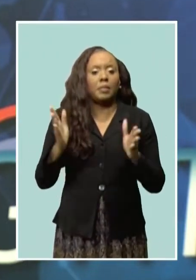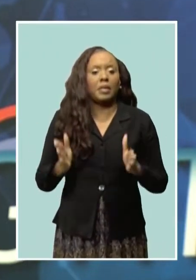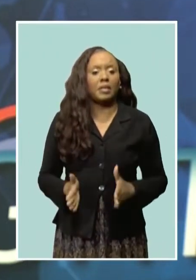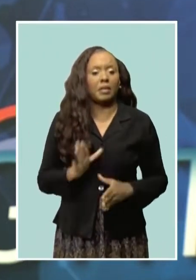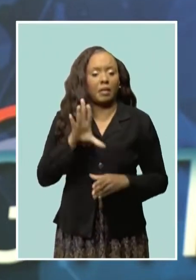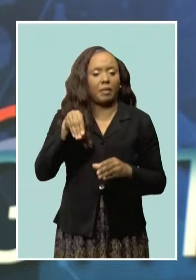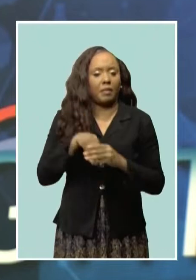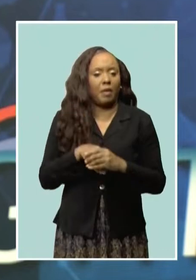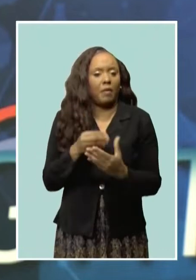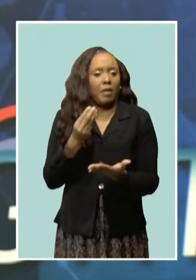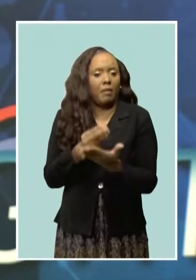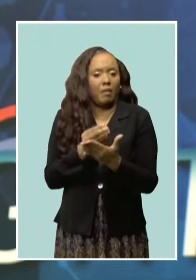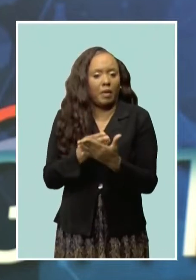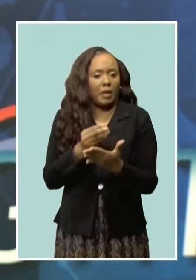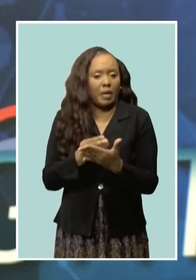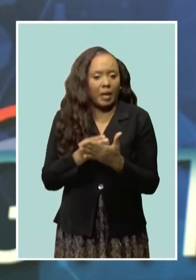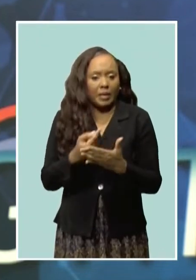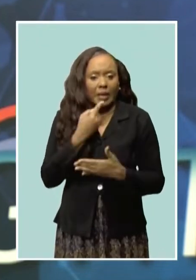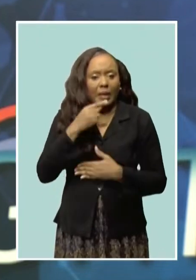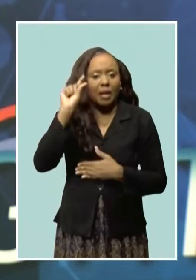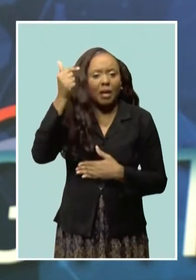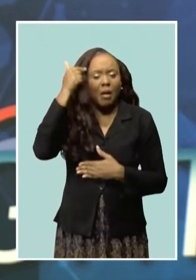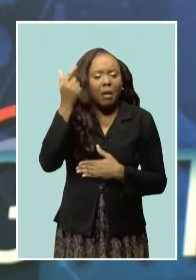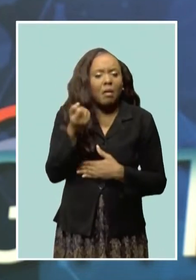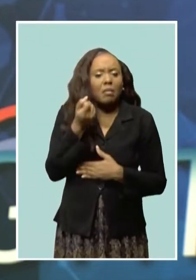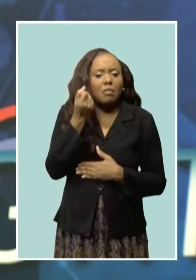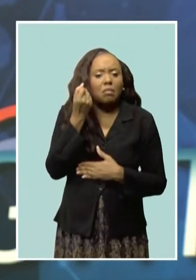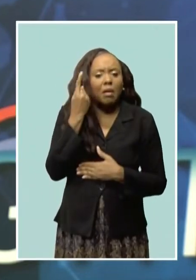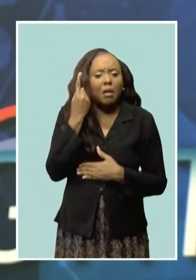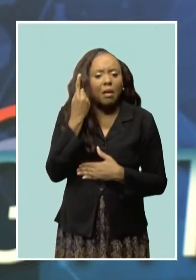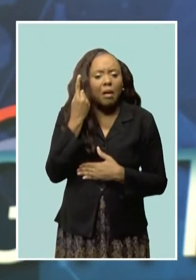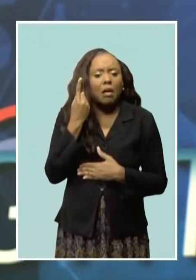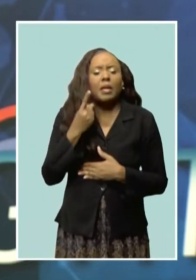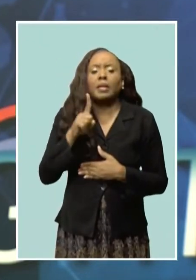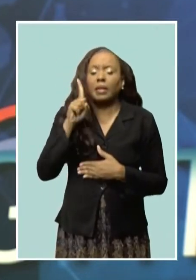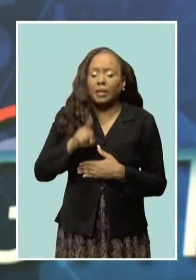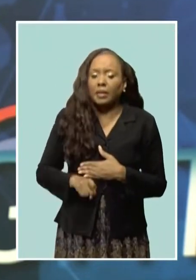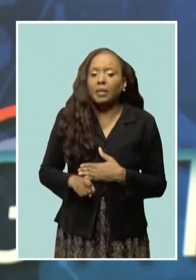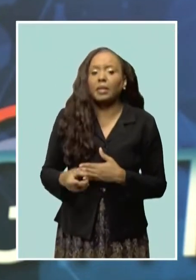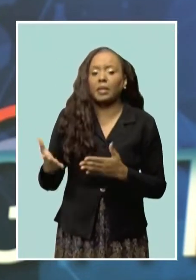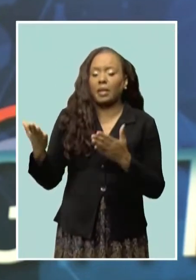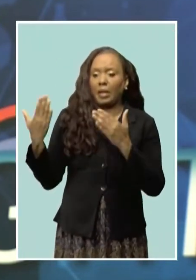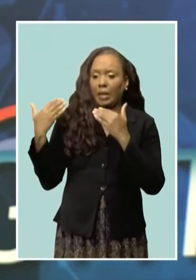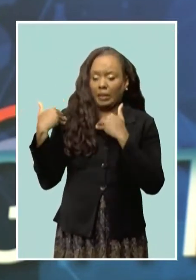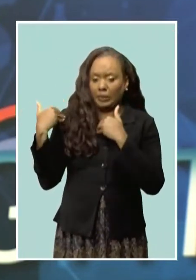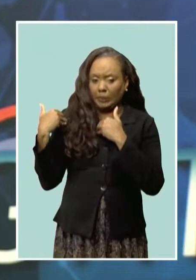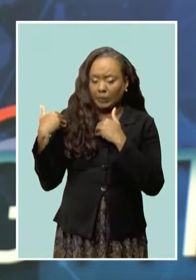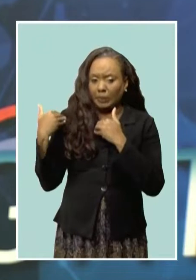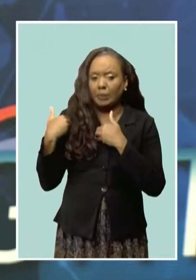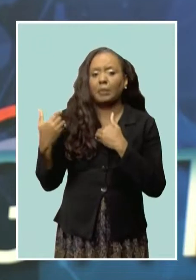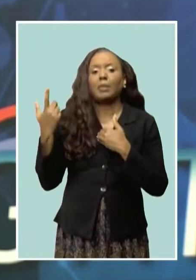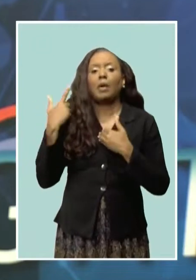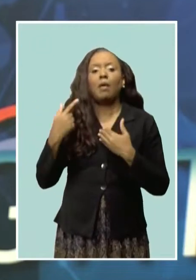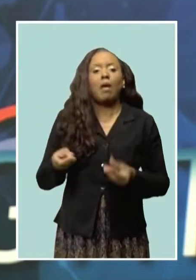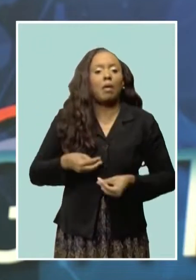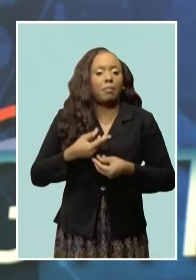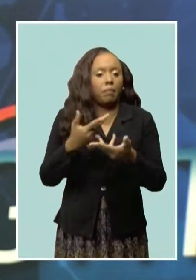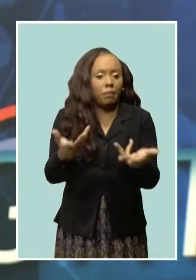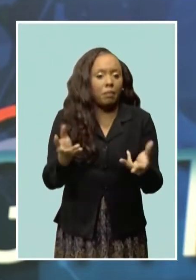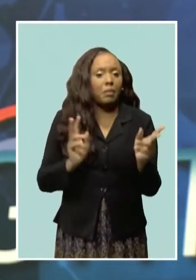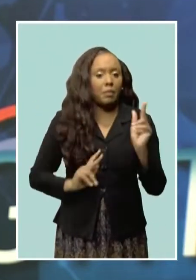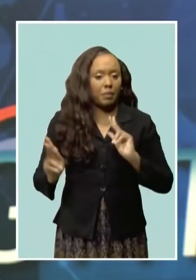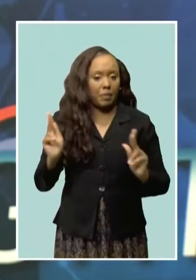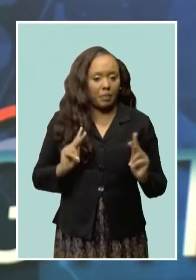Ryan Strawn, who says government understands there is a social contract on which it has to deliver. He says as investments